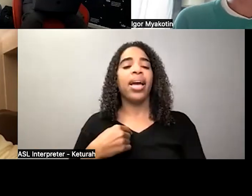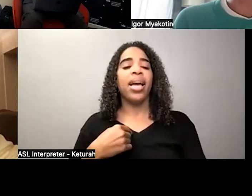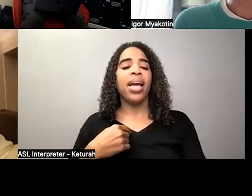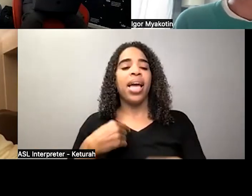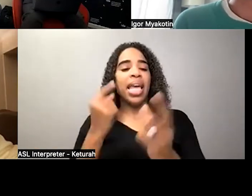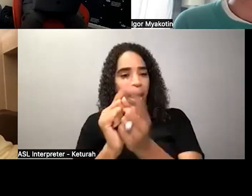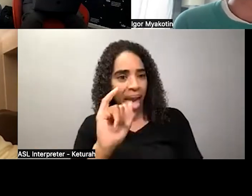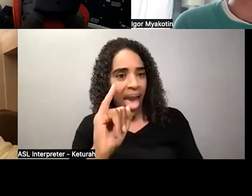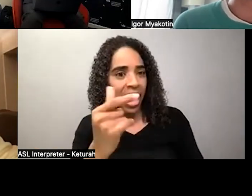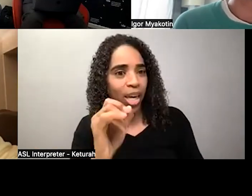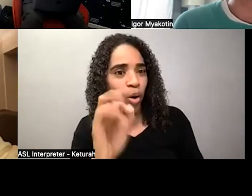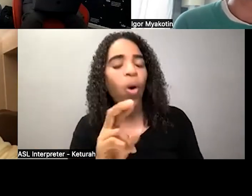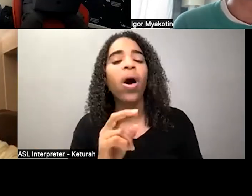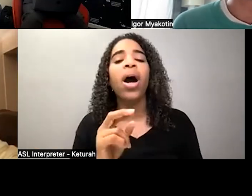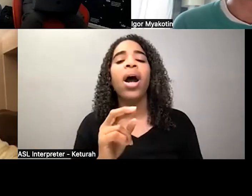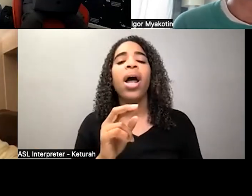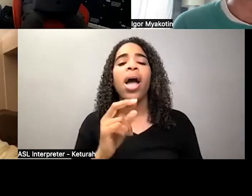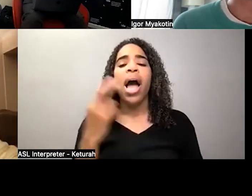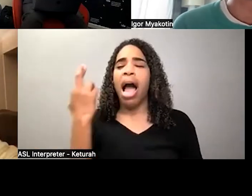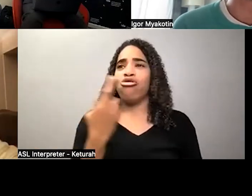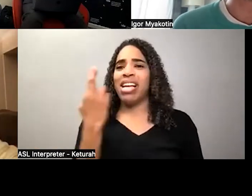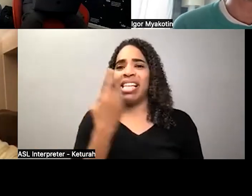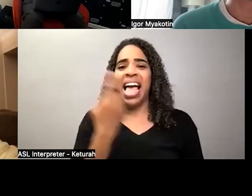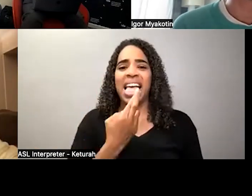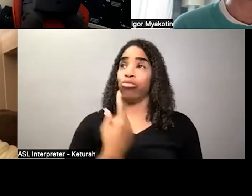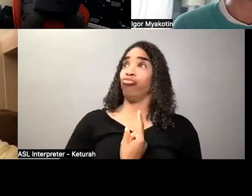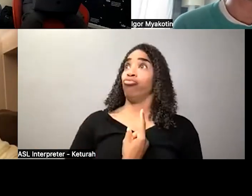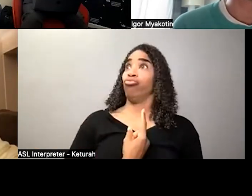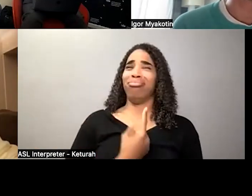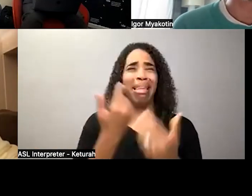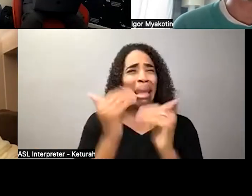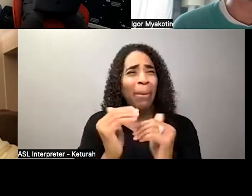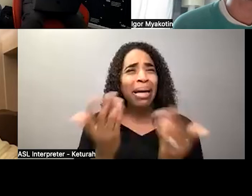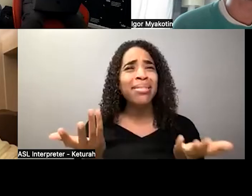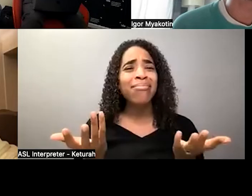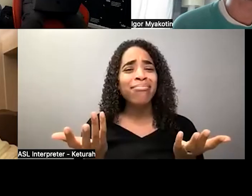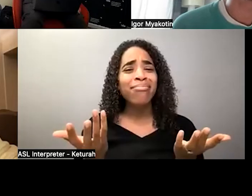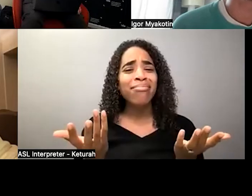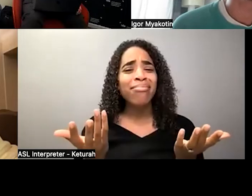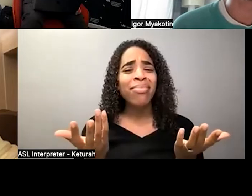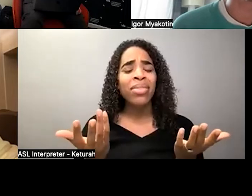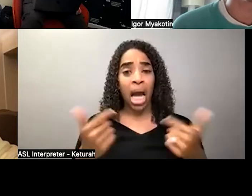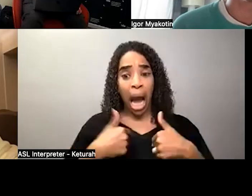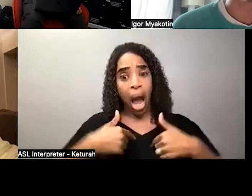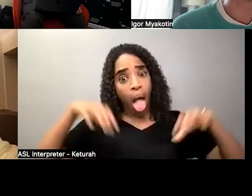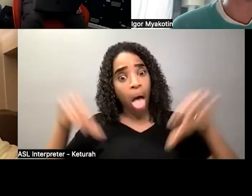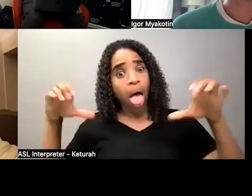realized how limited we are with this position, because you're doing